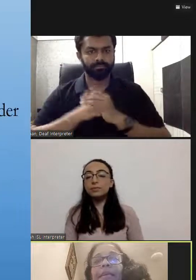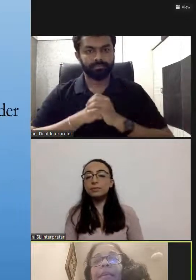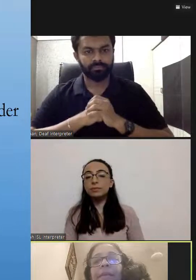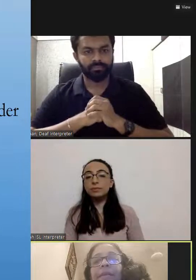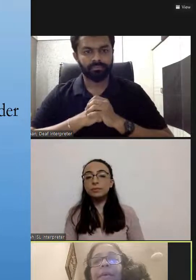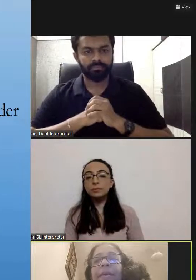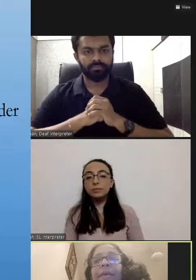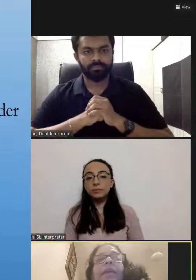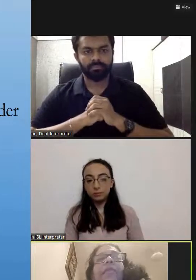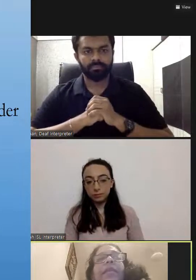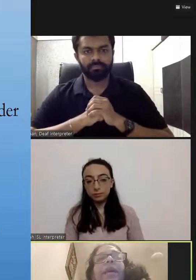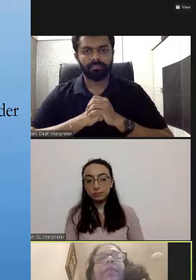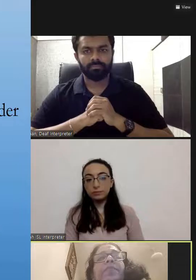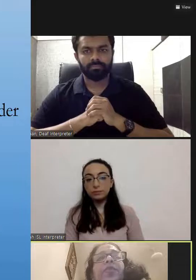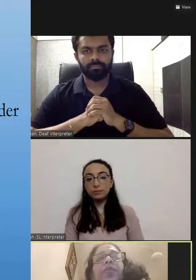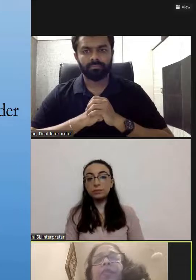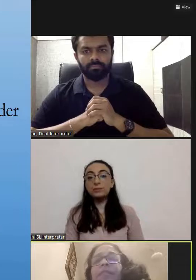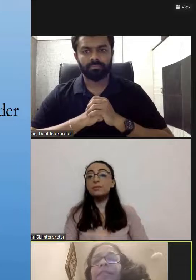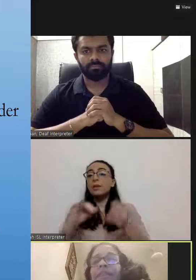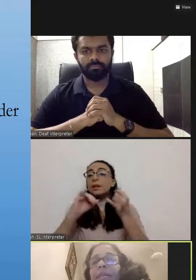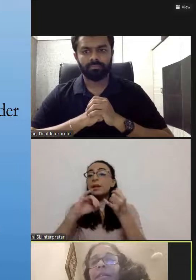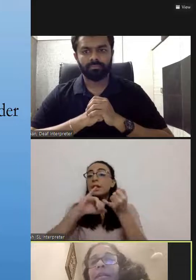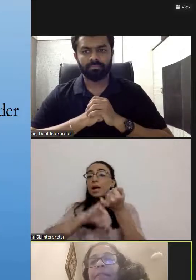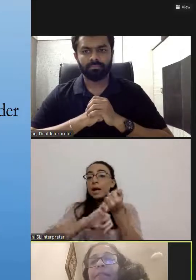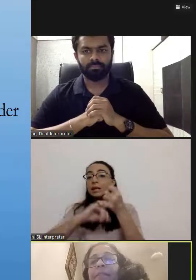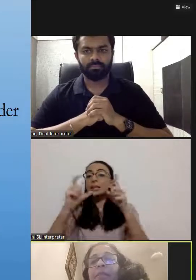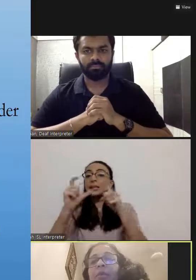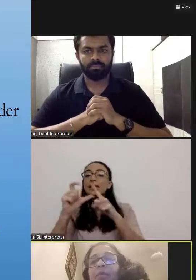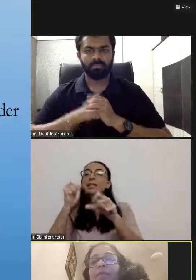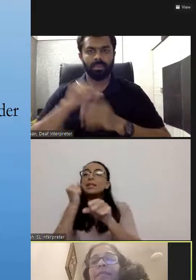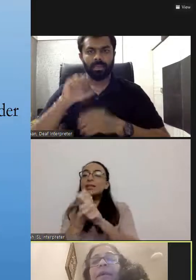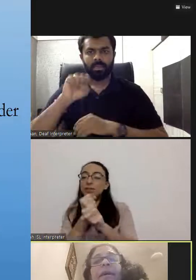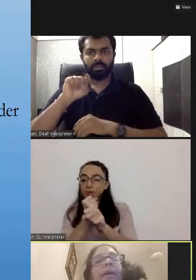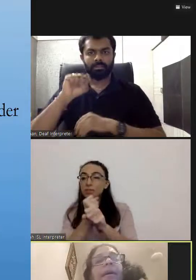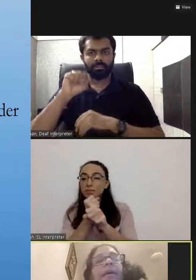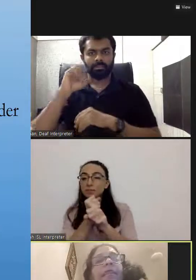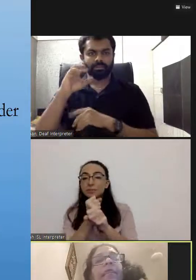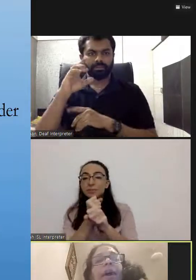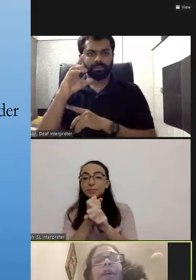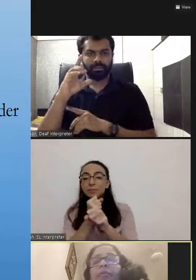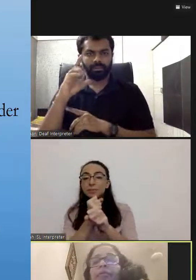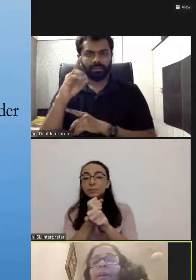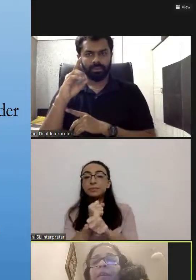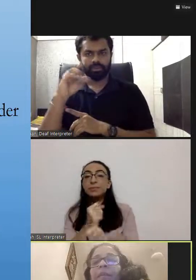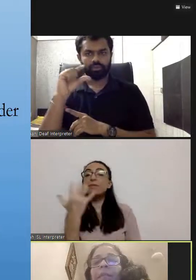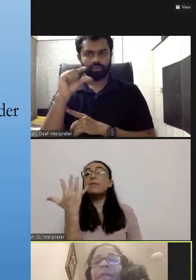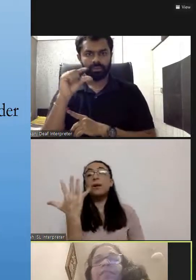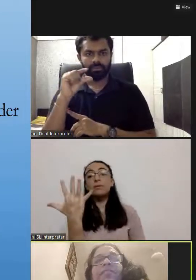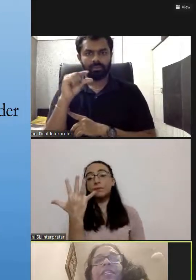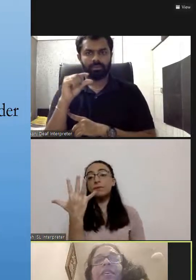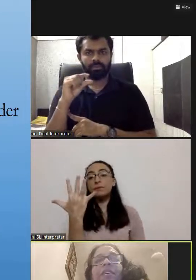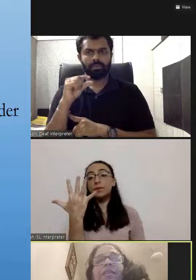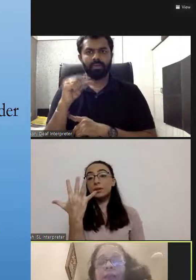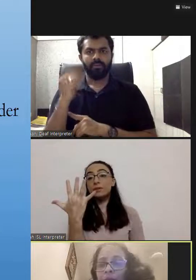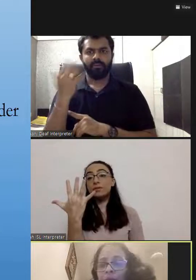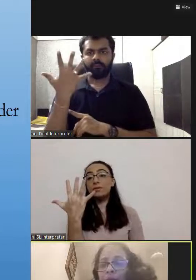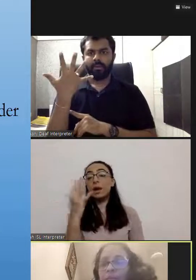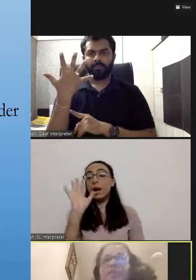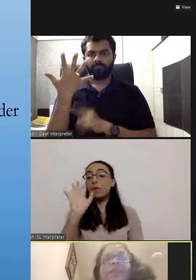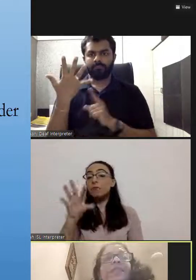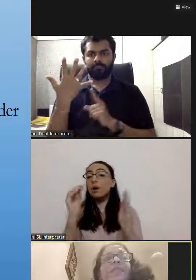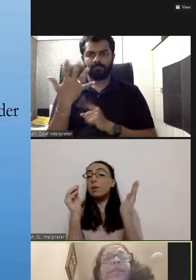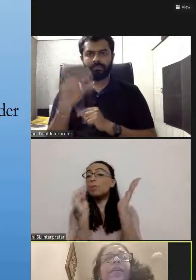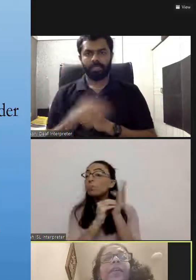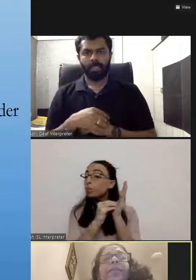Next slide, please. Yeah, when it comes to the Sustainable Development Goals, 5 of the SDGs